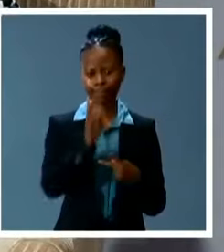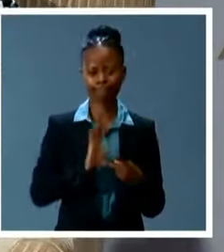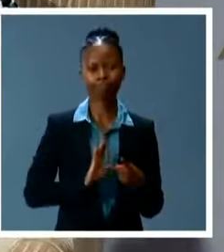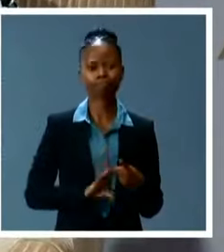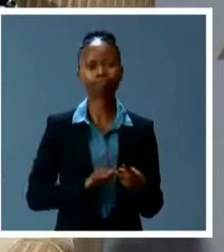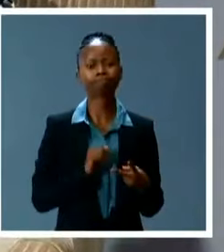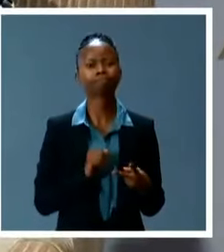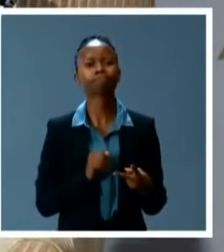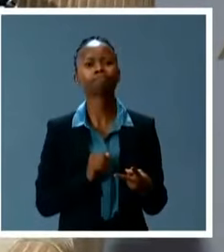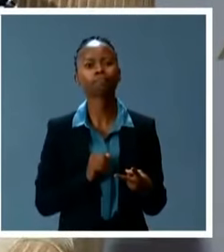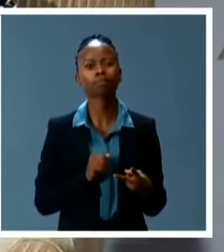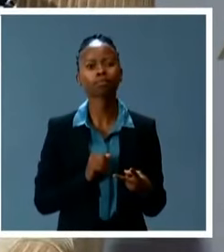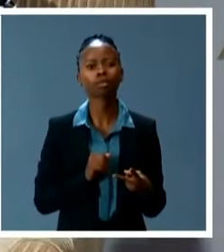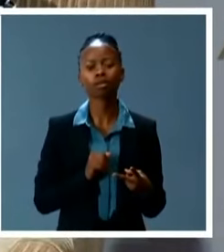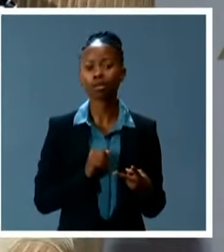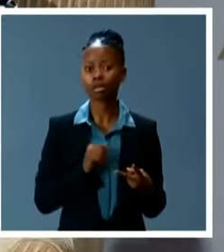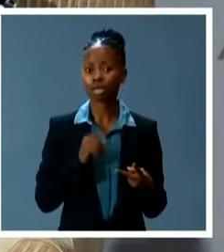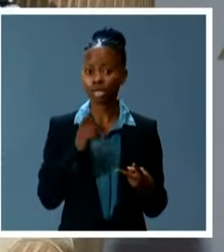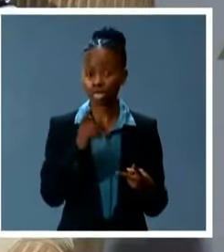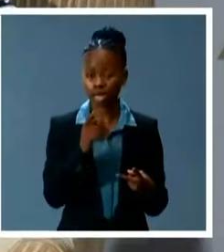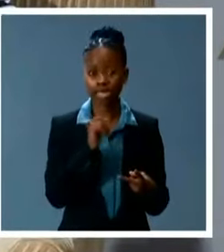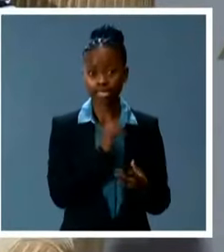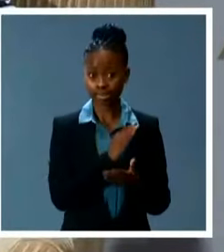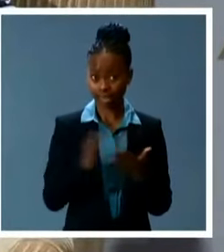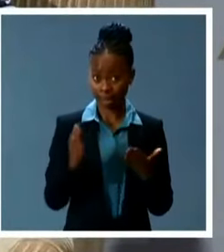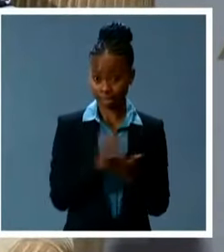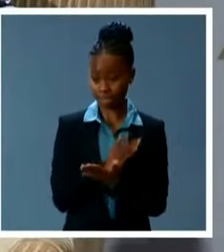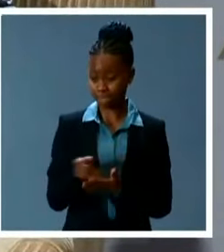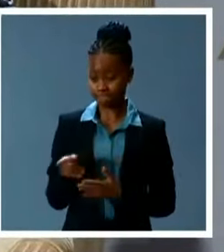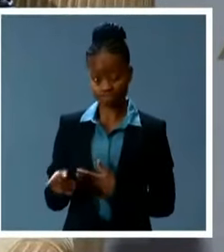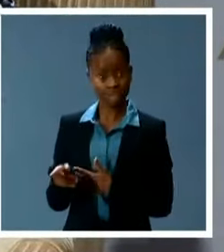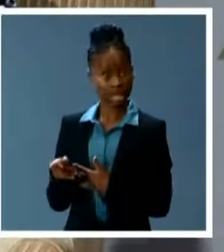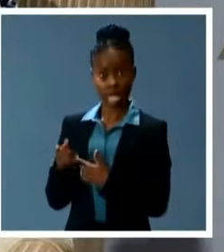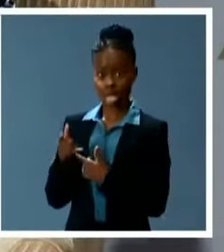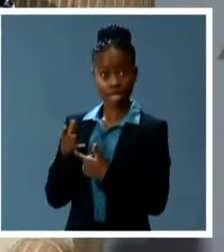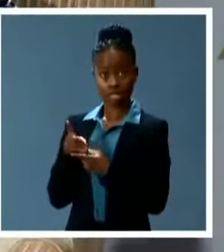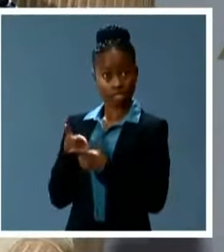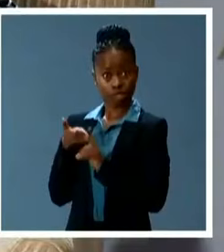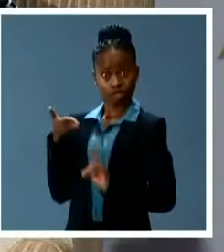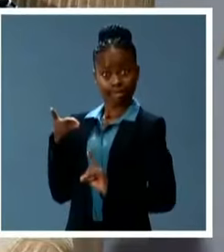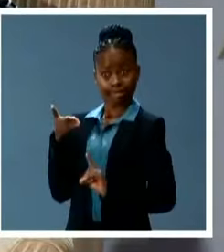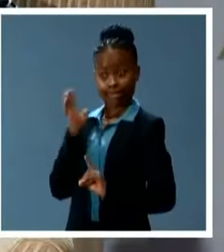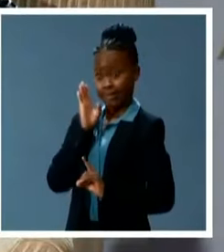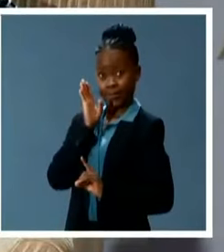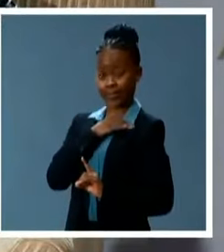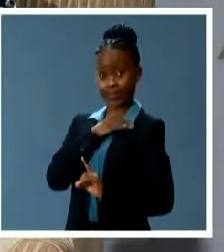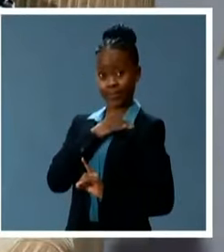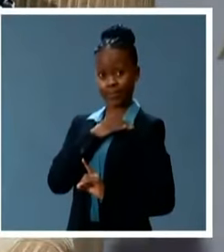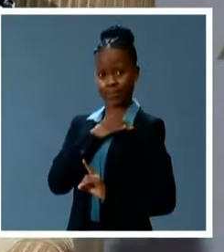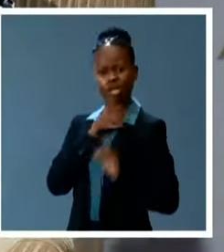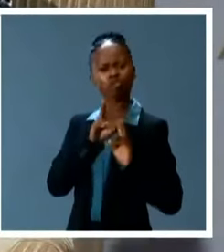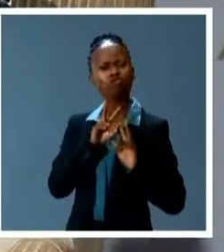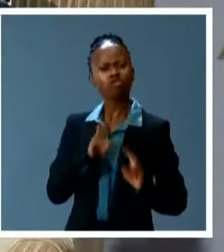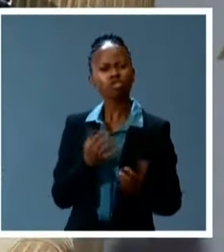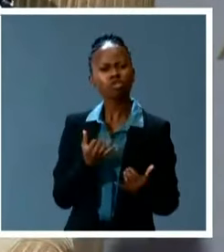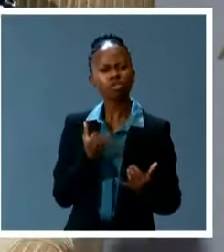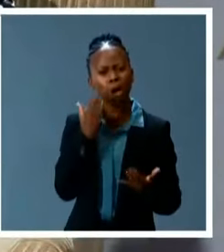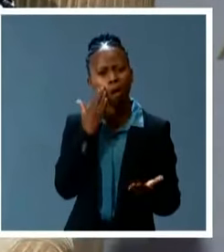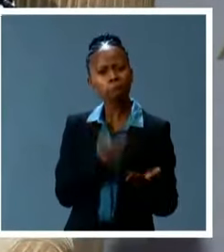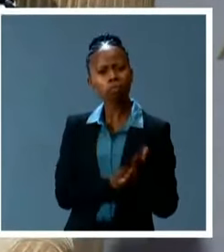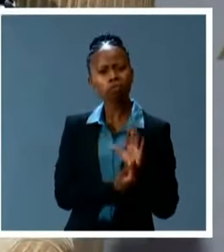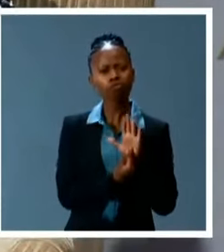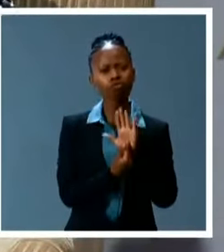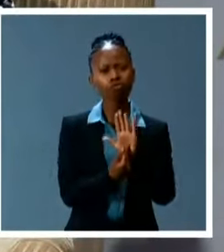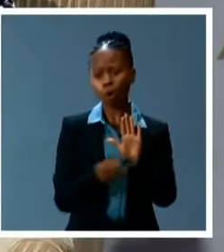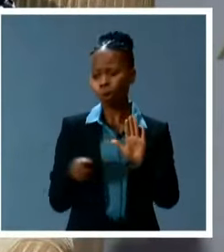diminish opportunities for those without university education, but the latest research seems to indicate that it may have an impact on levels